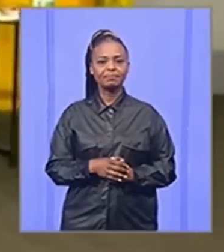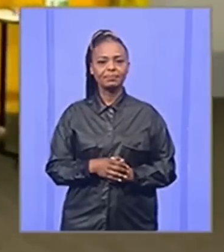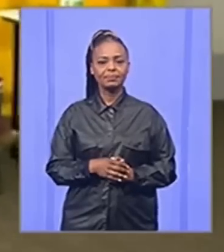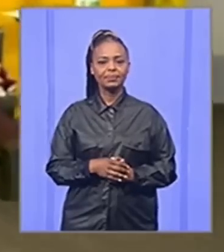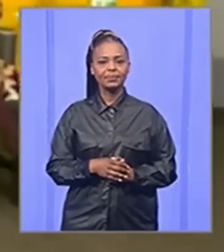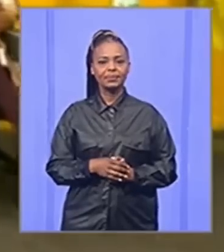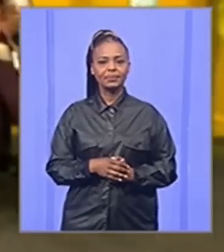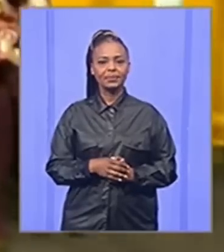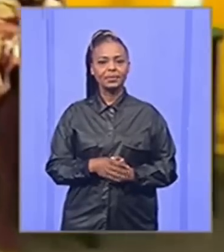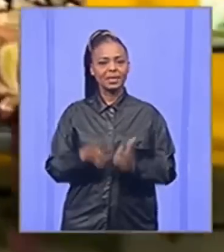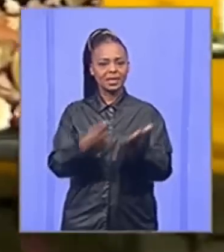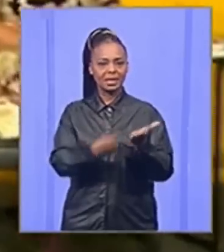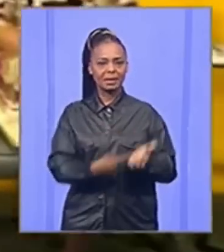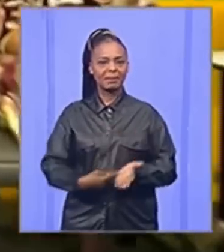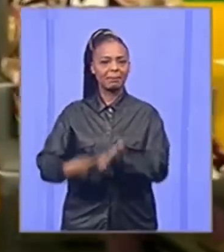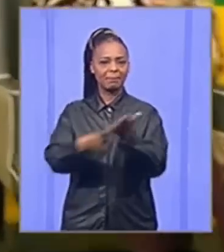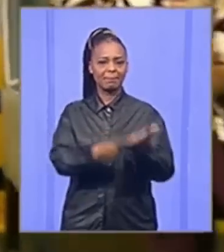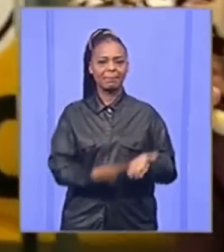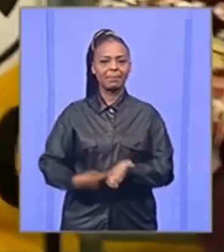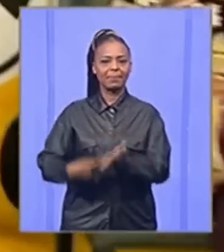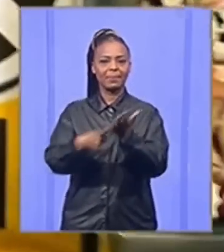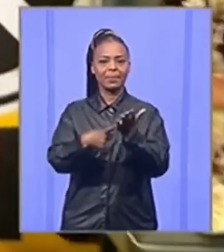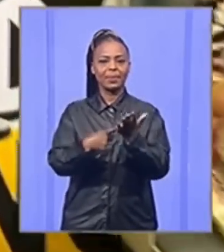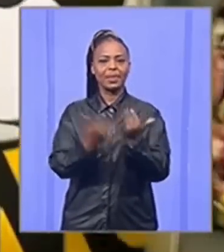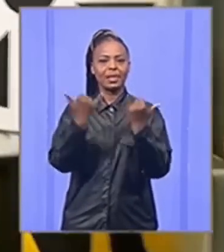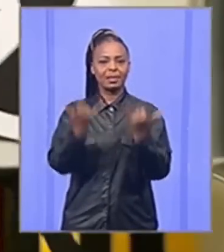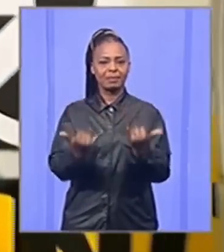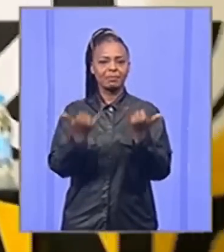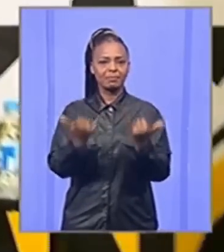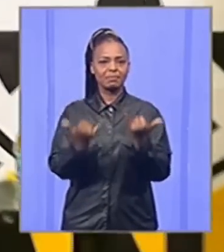I had a discussion with the deputy president